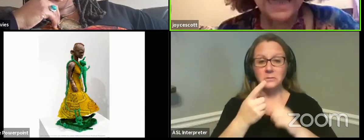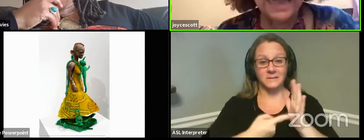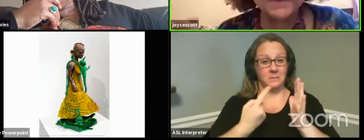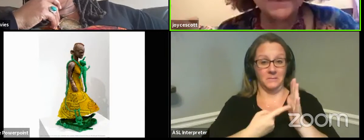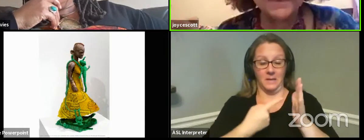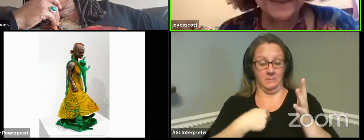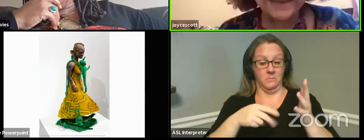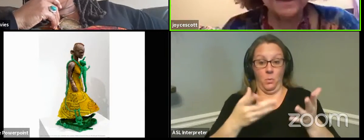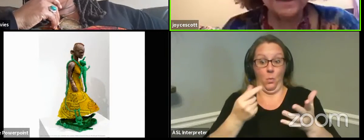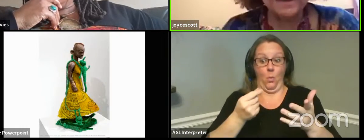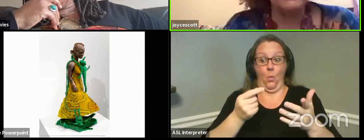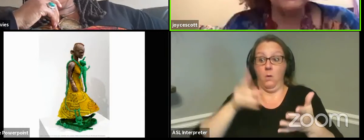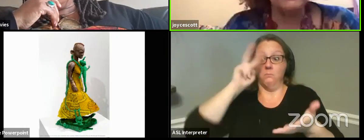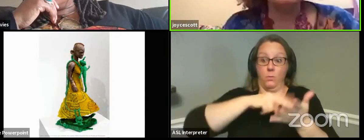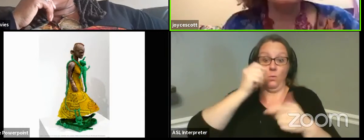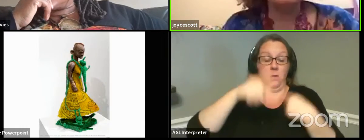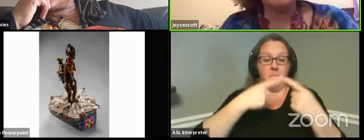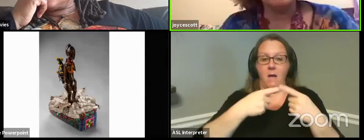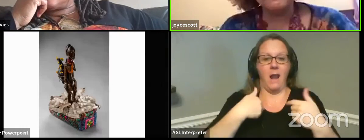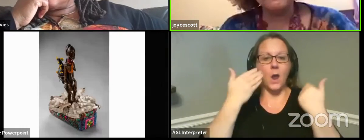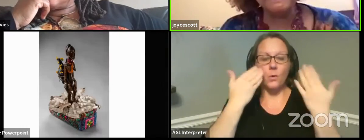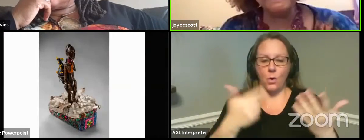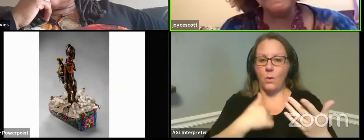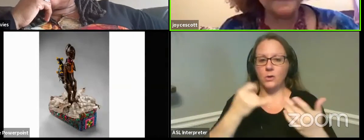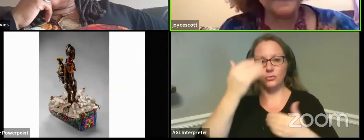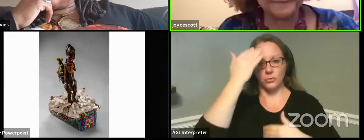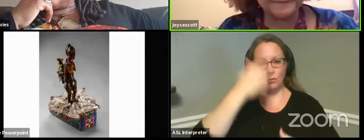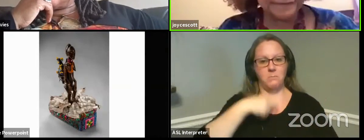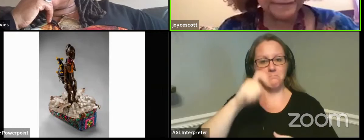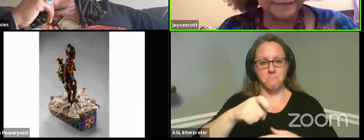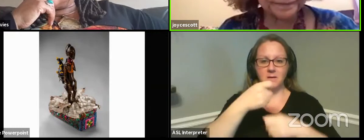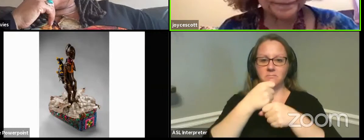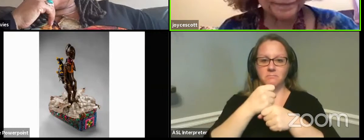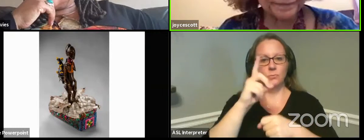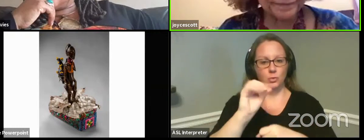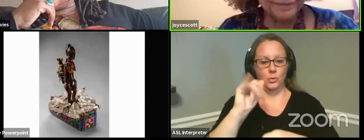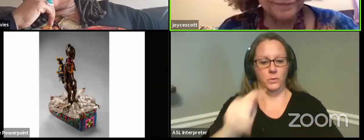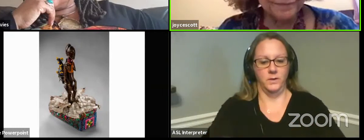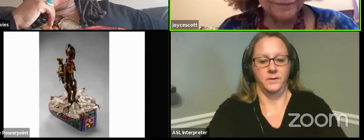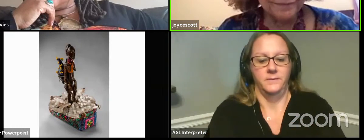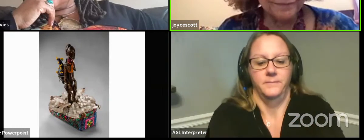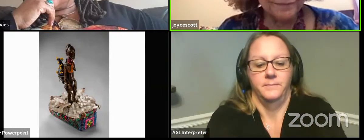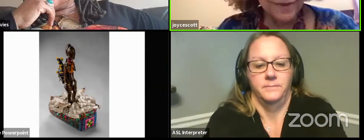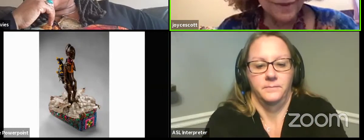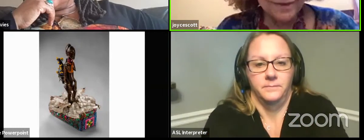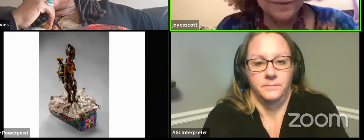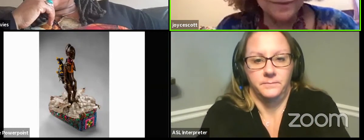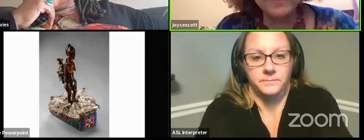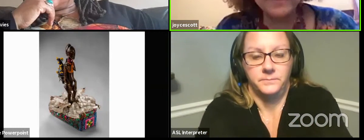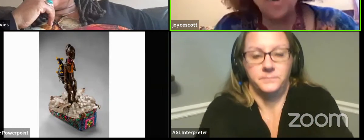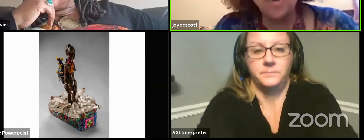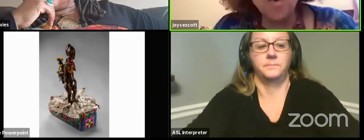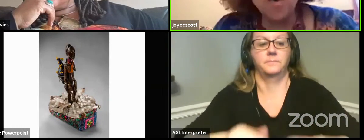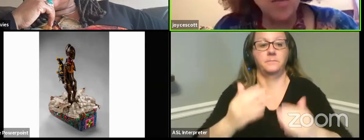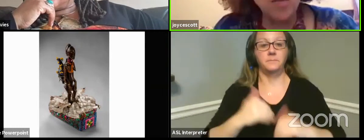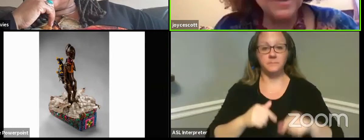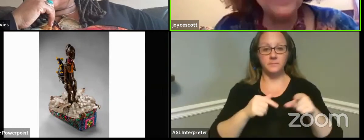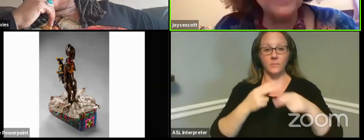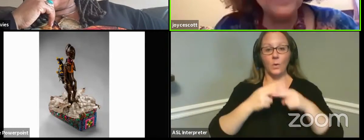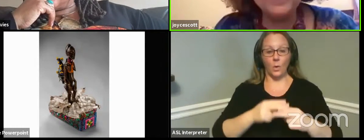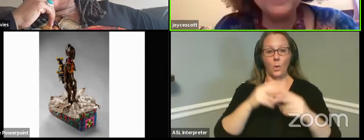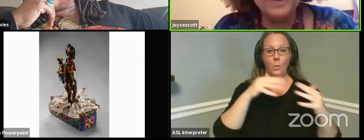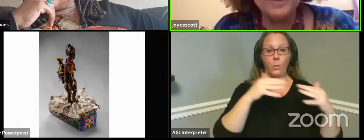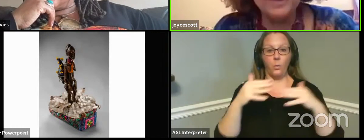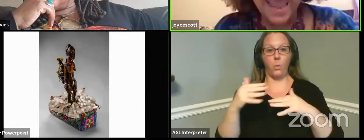tackle it. Next. This is called War Woman. This